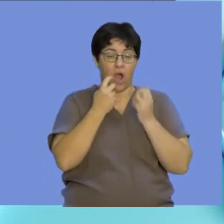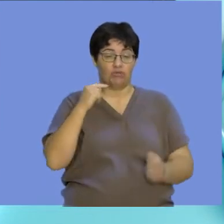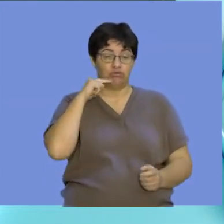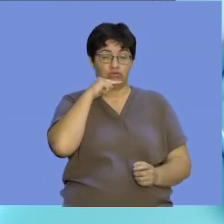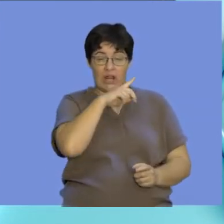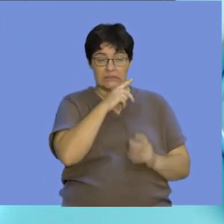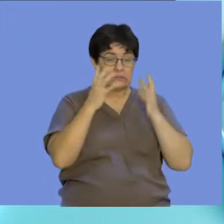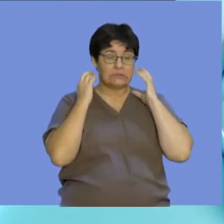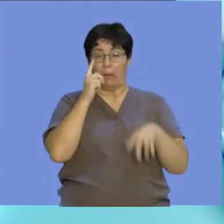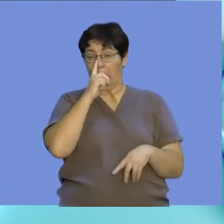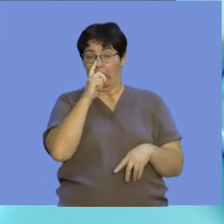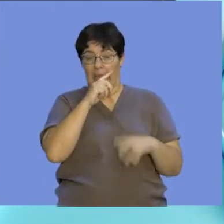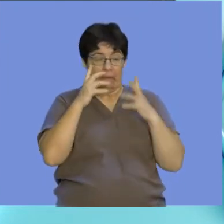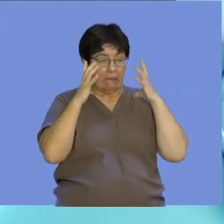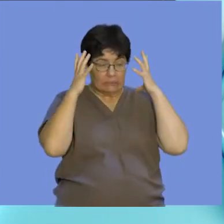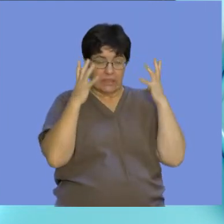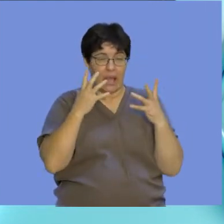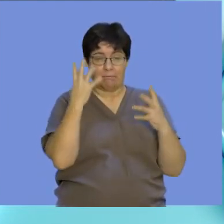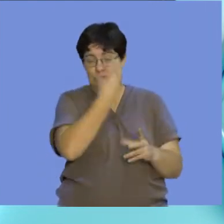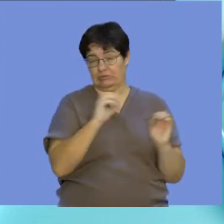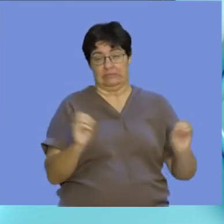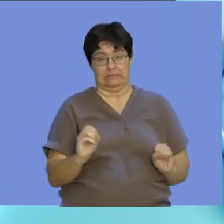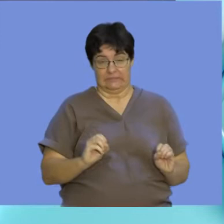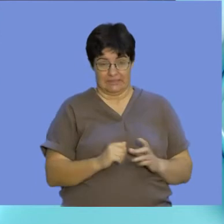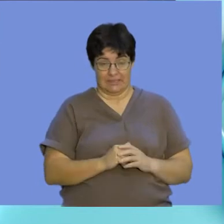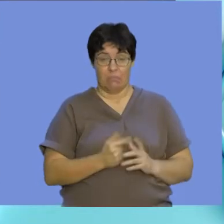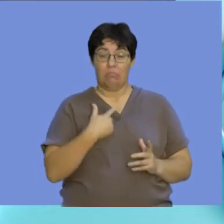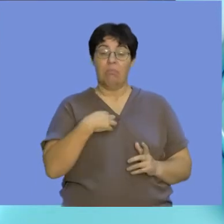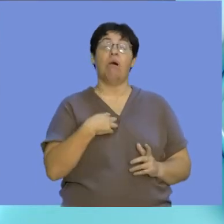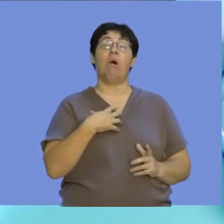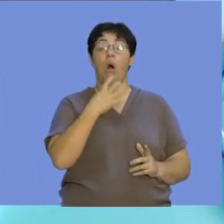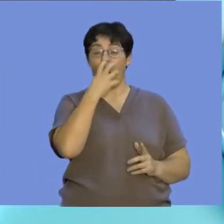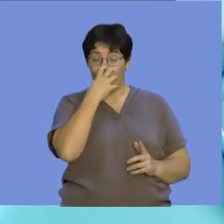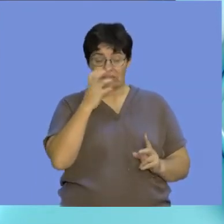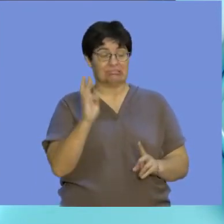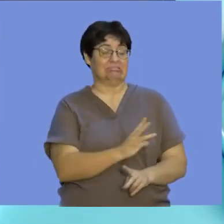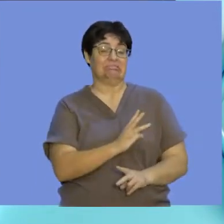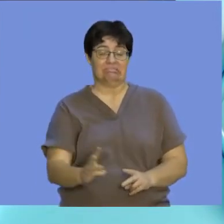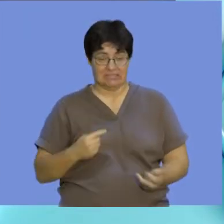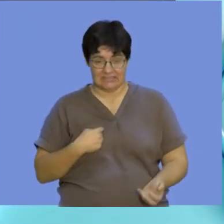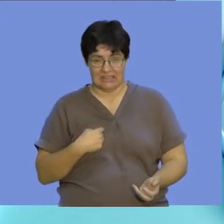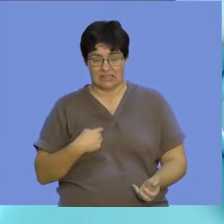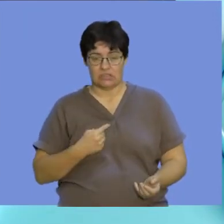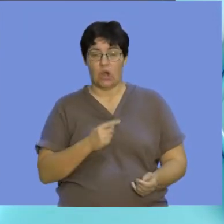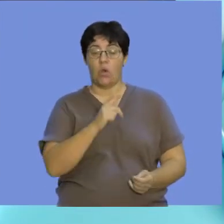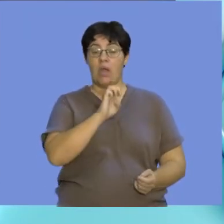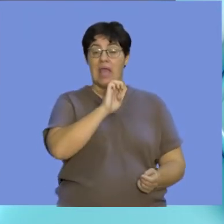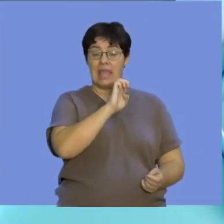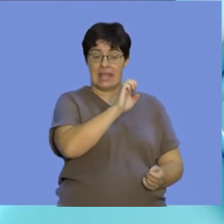pink and just not pretty, and I'm hot. So the kinetic energy I had